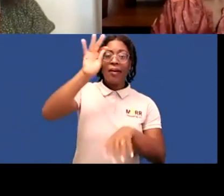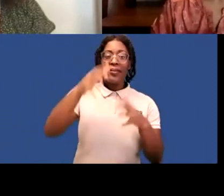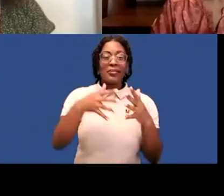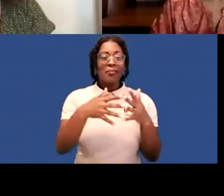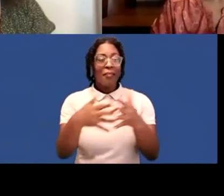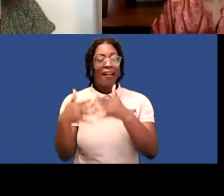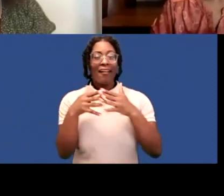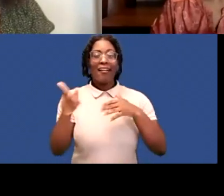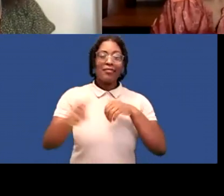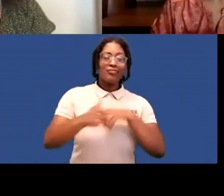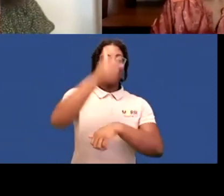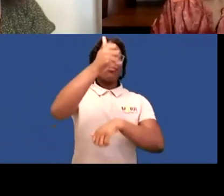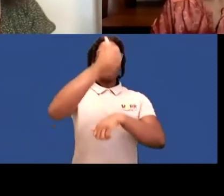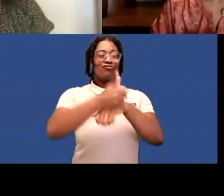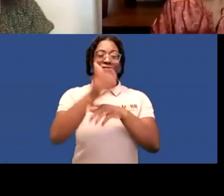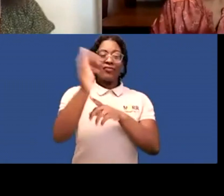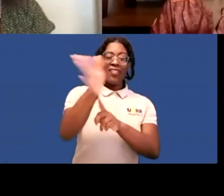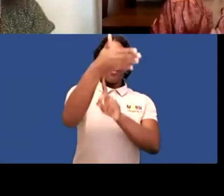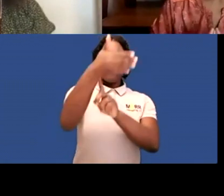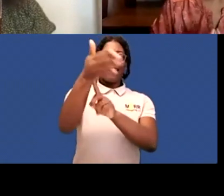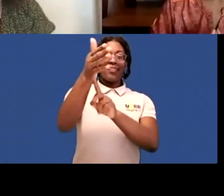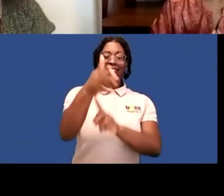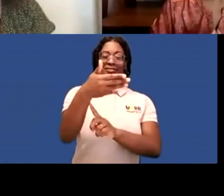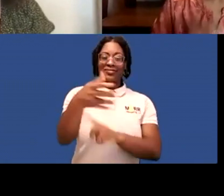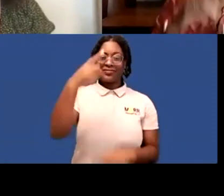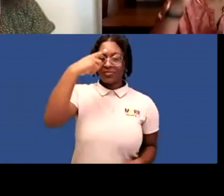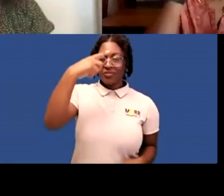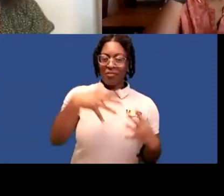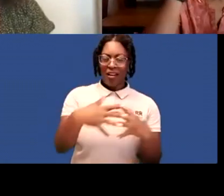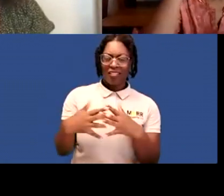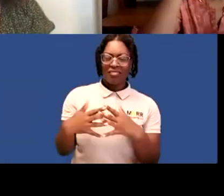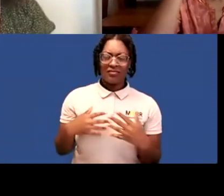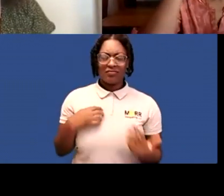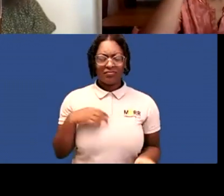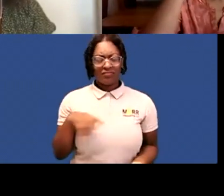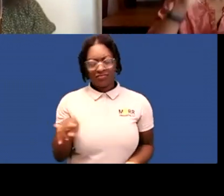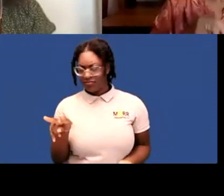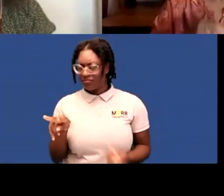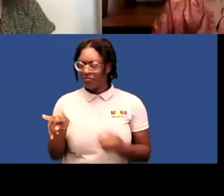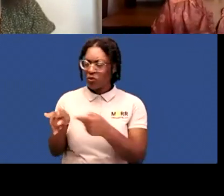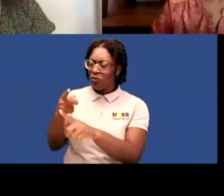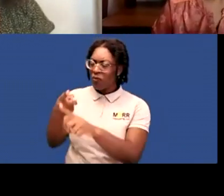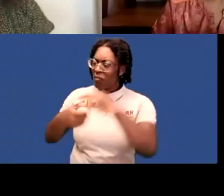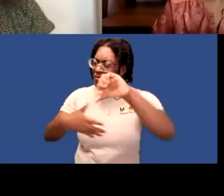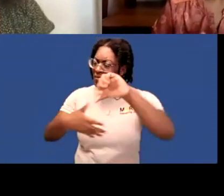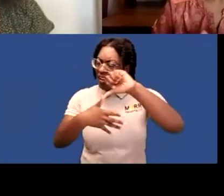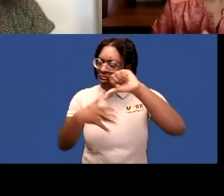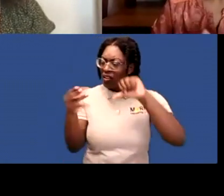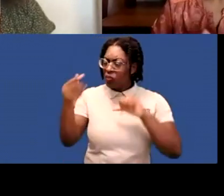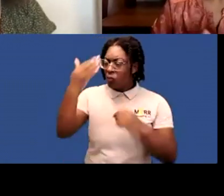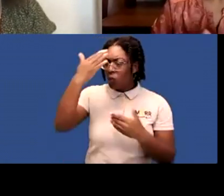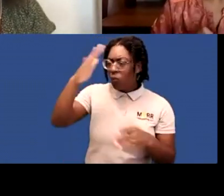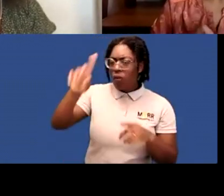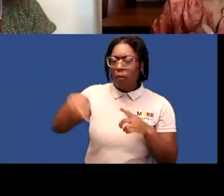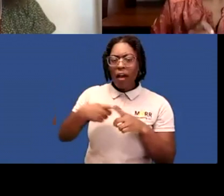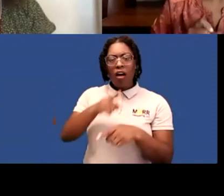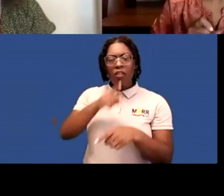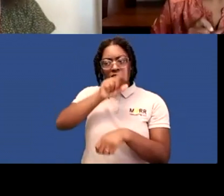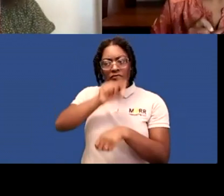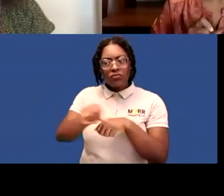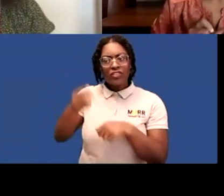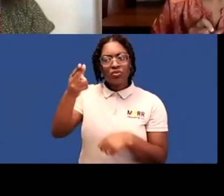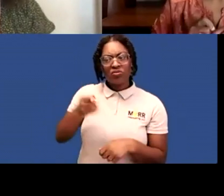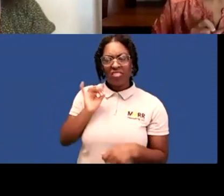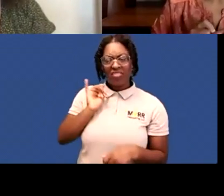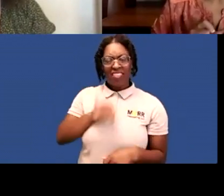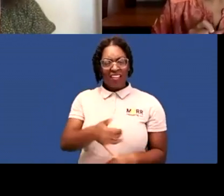mistakes and errors when they're working with the children. I also do agree about having parent involvement, especially with five-year-olds. It's huge because they